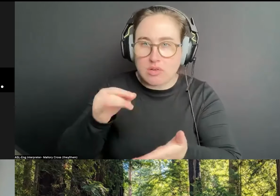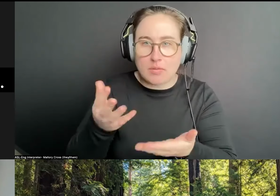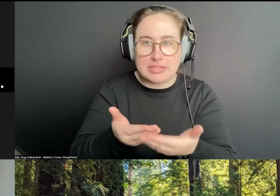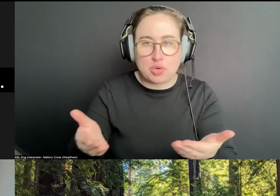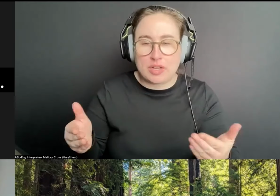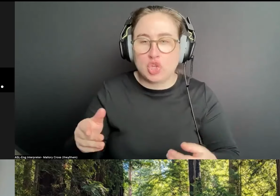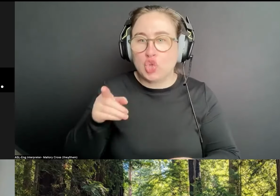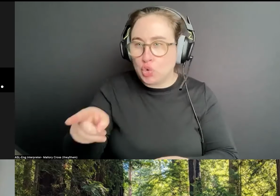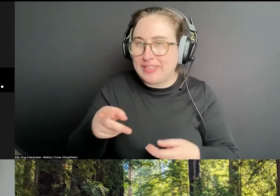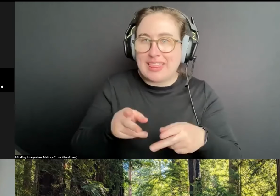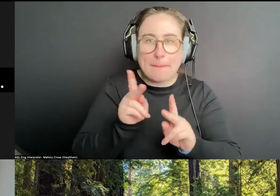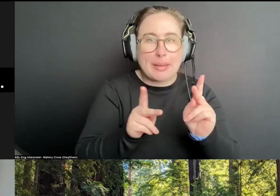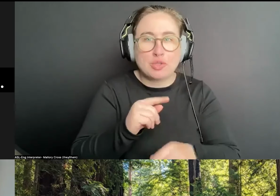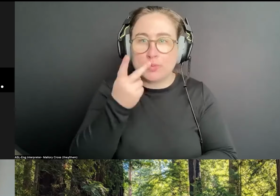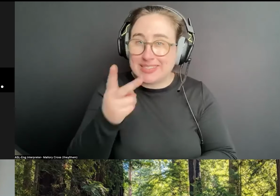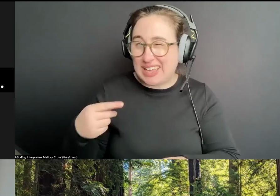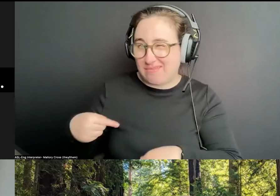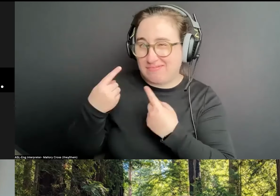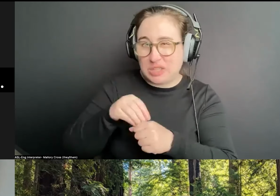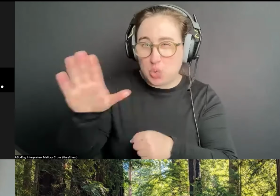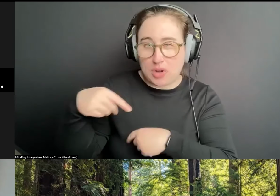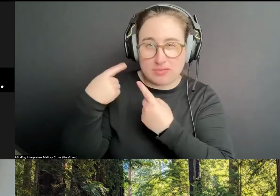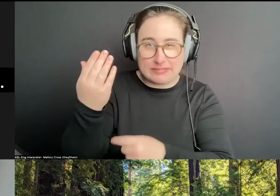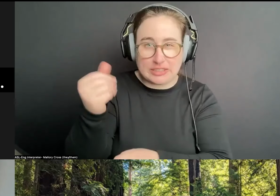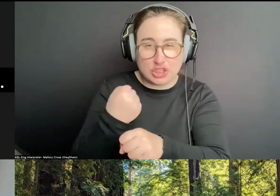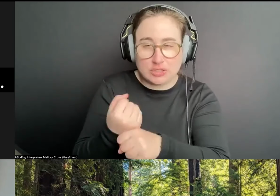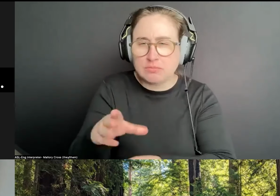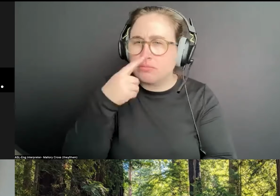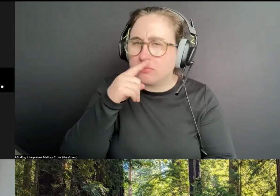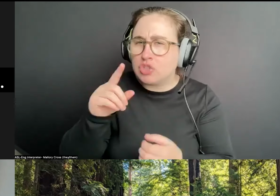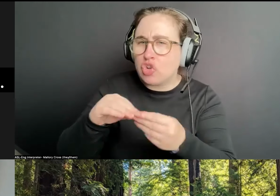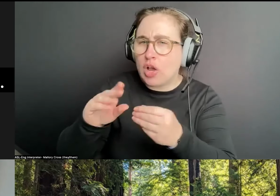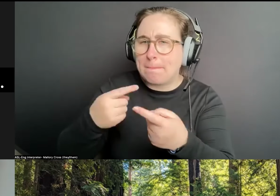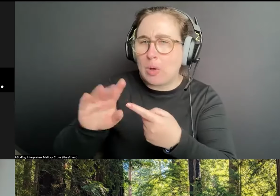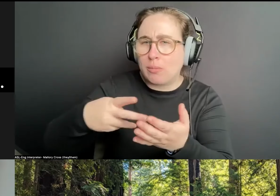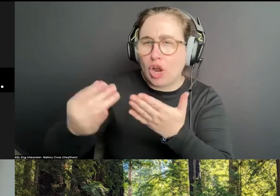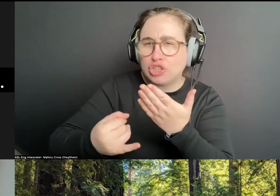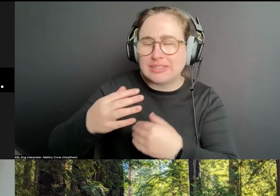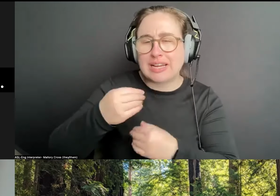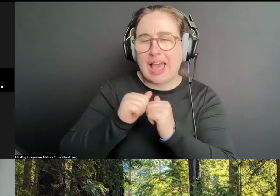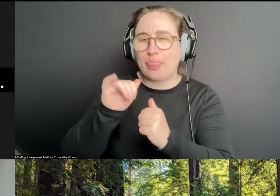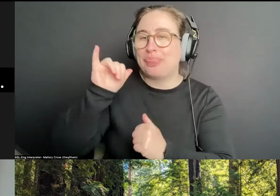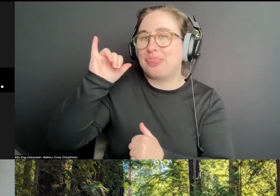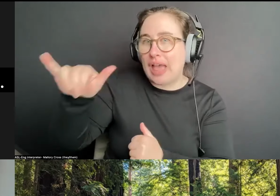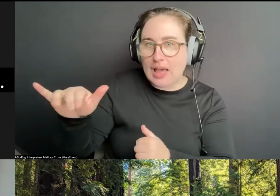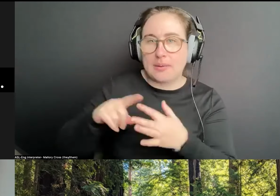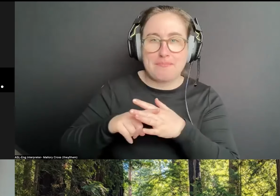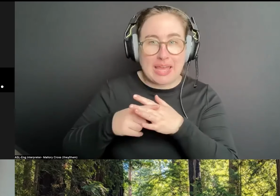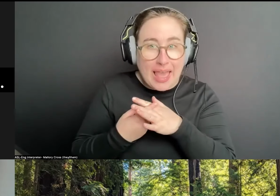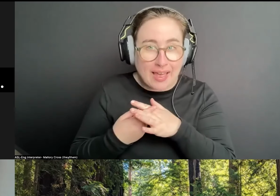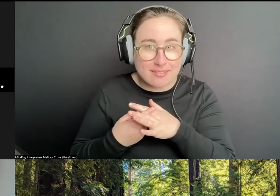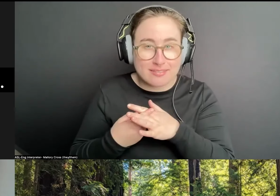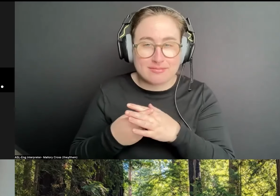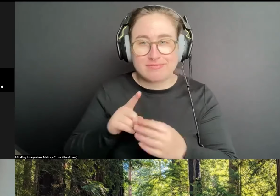enabled people to see over the course of 15 years. Can you tell us a little bit about the project and a little bit about how that has begun up